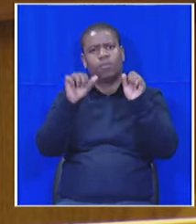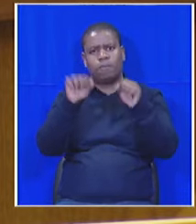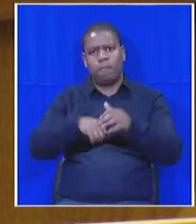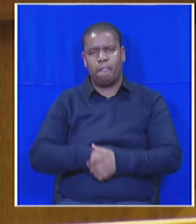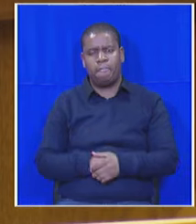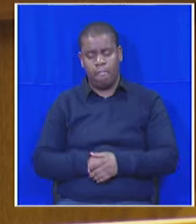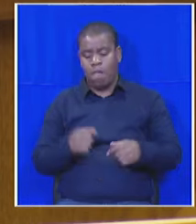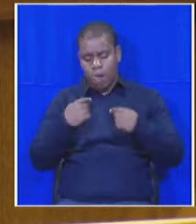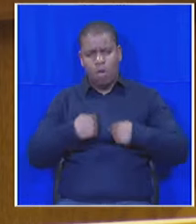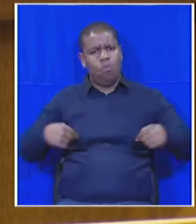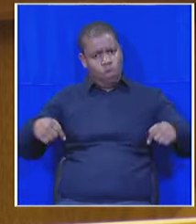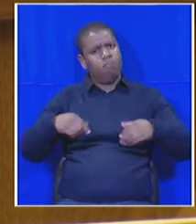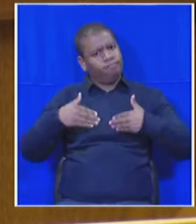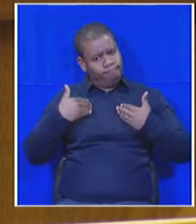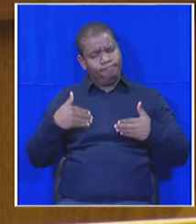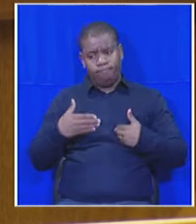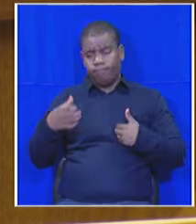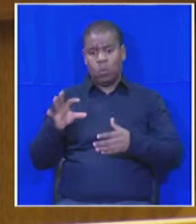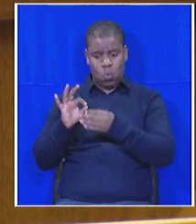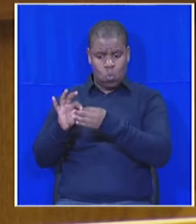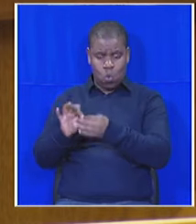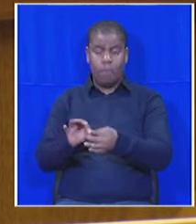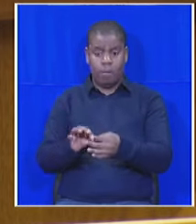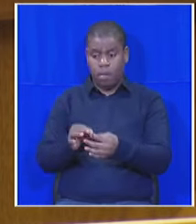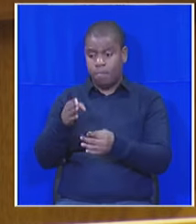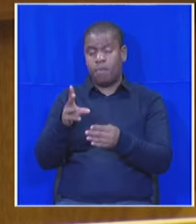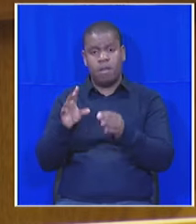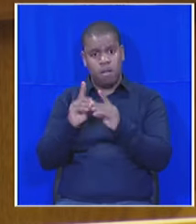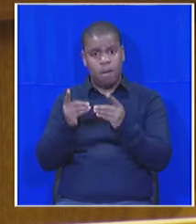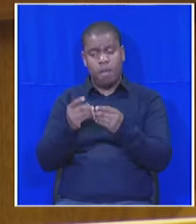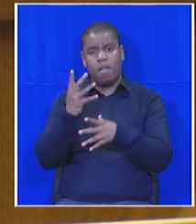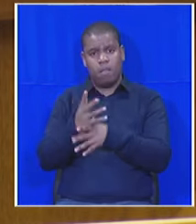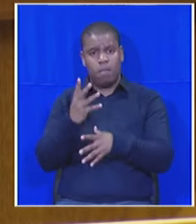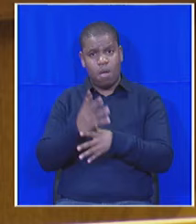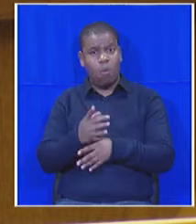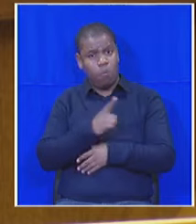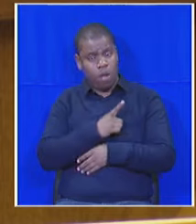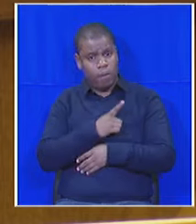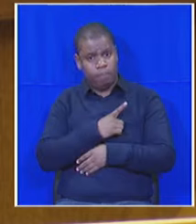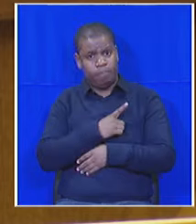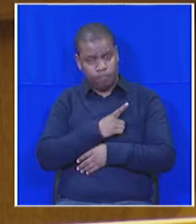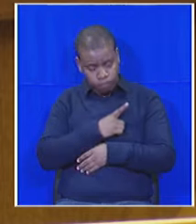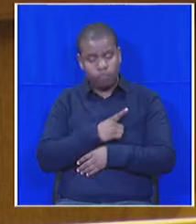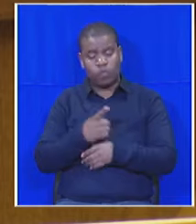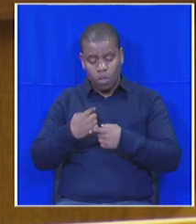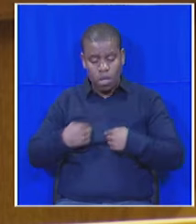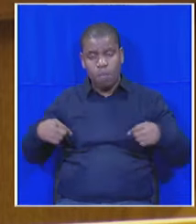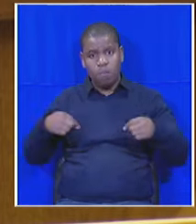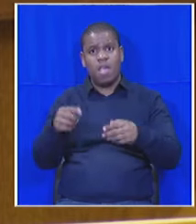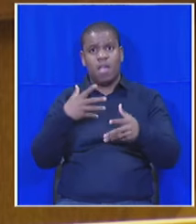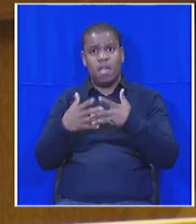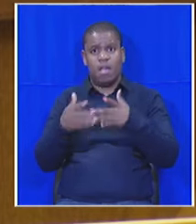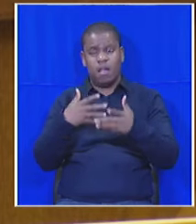We are impressed by the commitment shown by the Department of Labor because it makes every